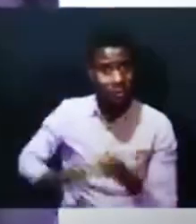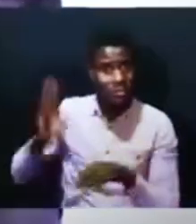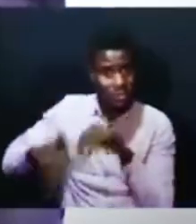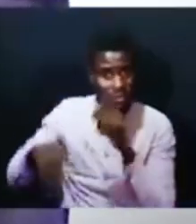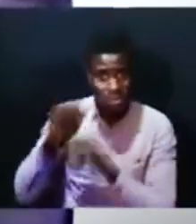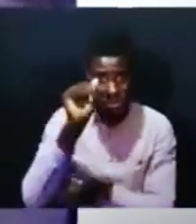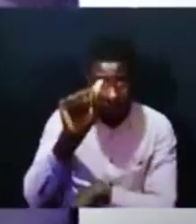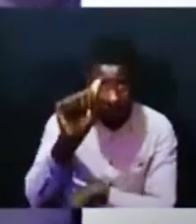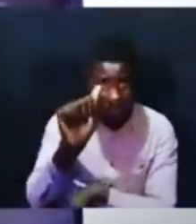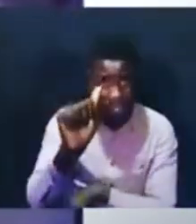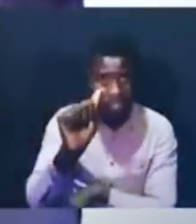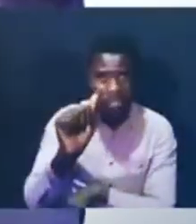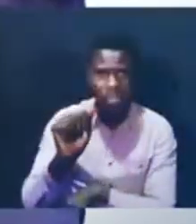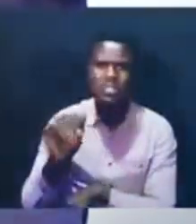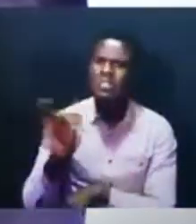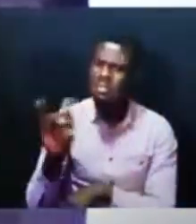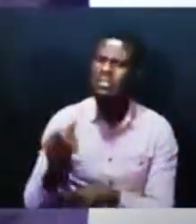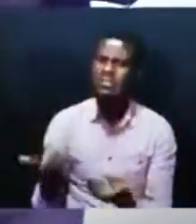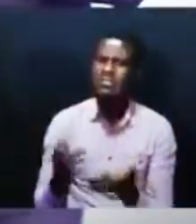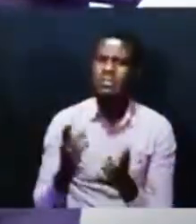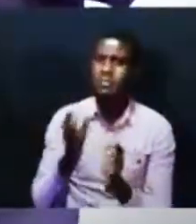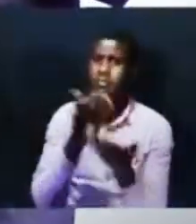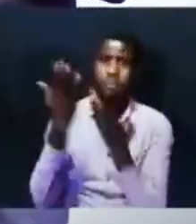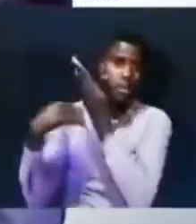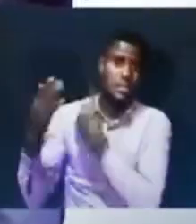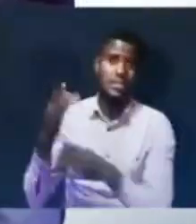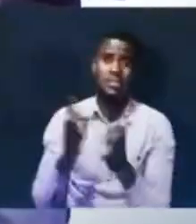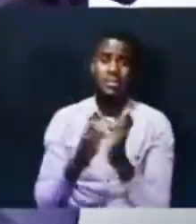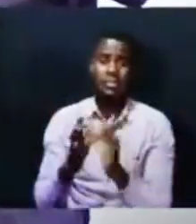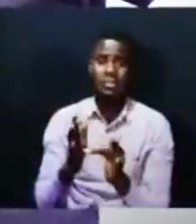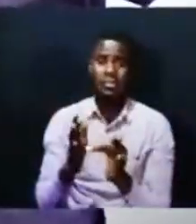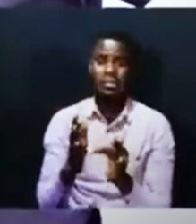love me more than these?